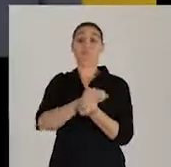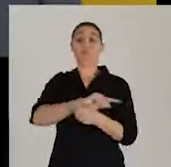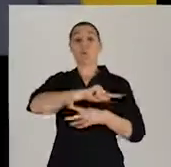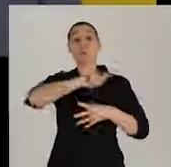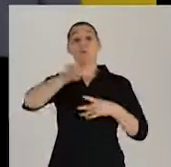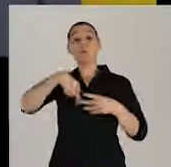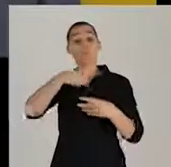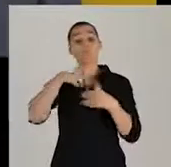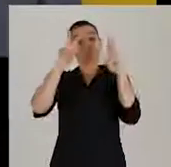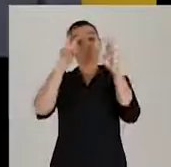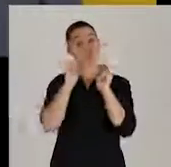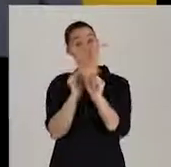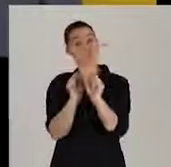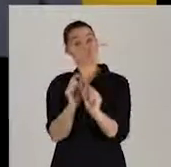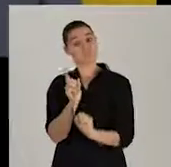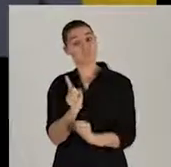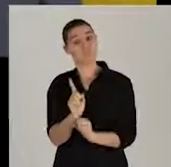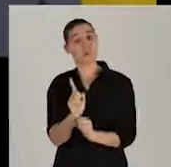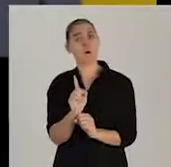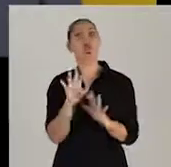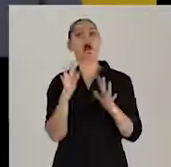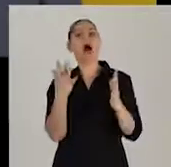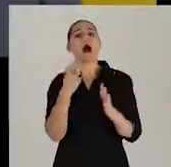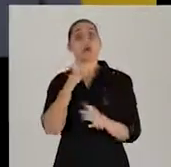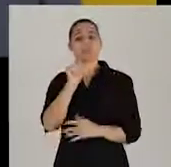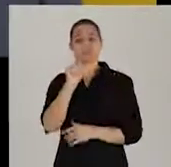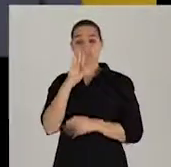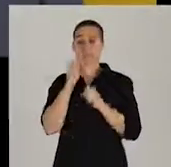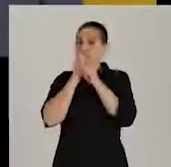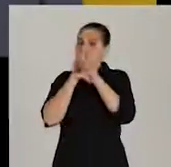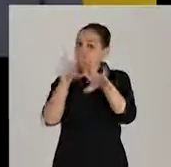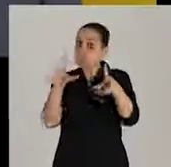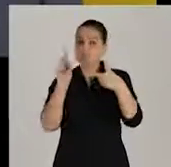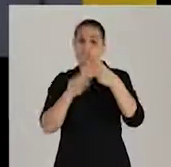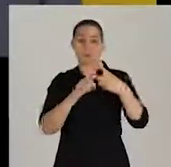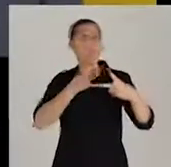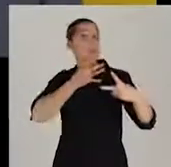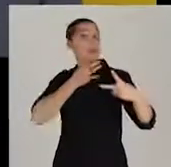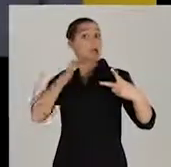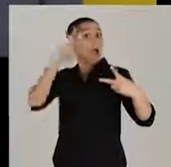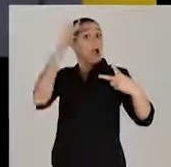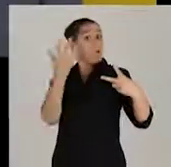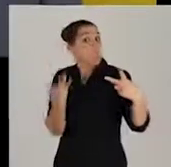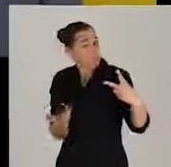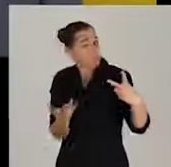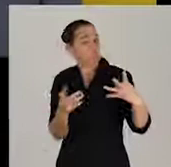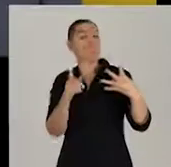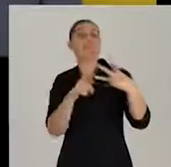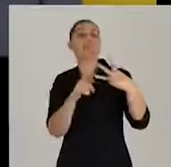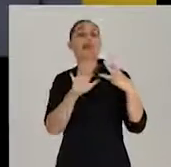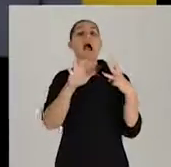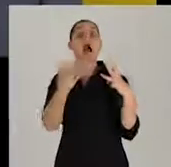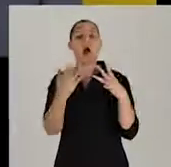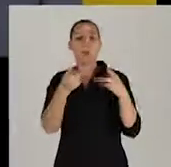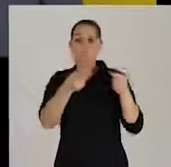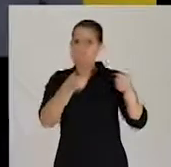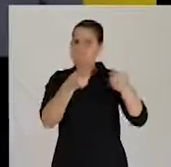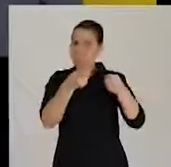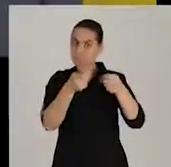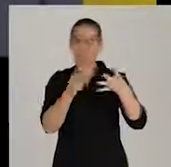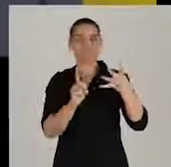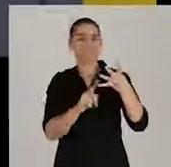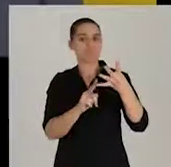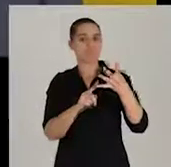TB is spread, who is at most risk for TB, and the managerial, administrative,